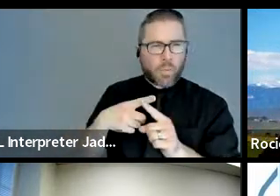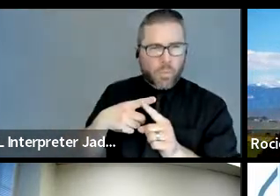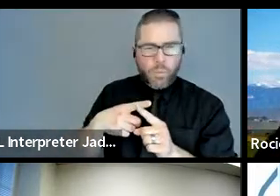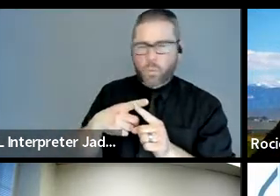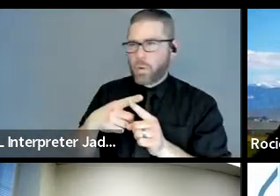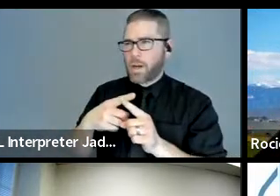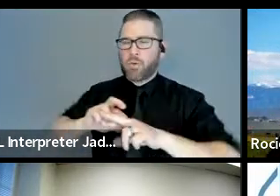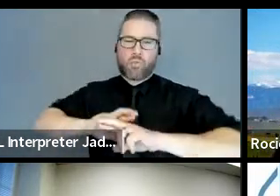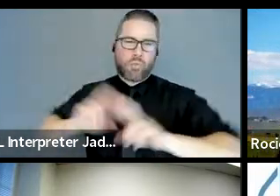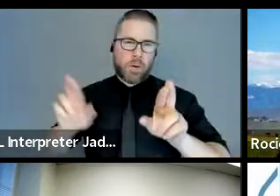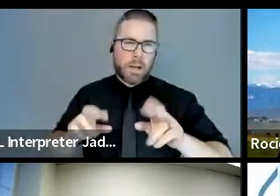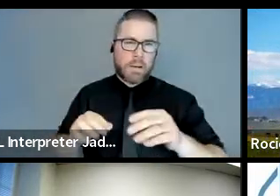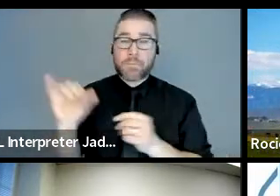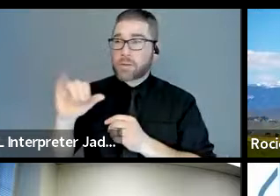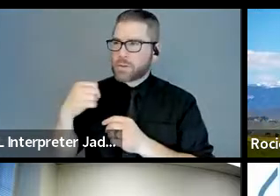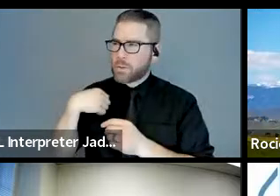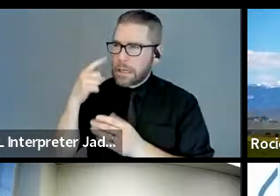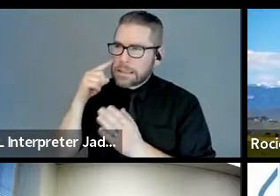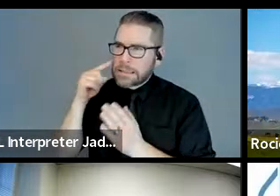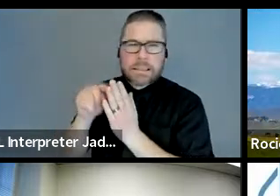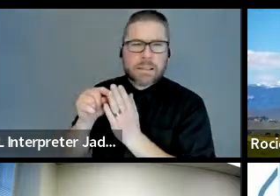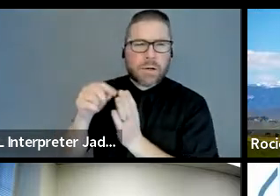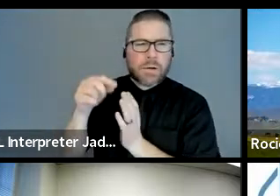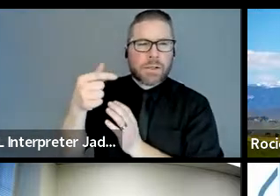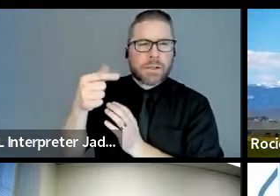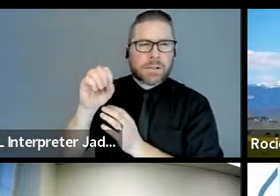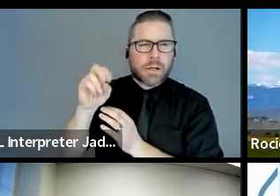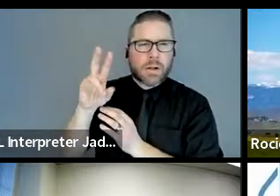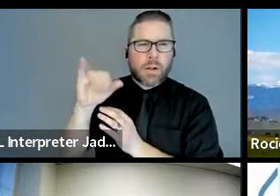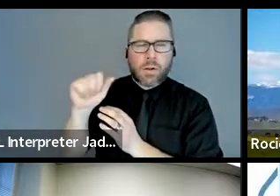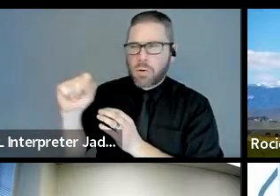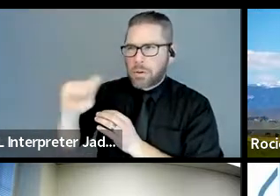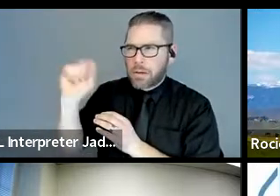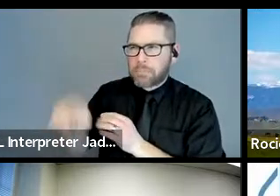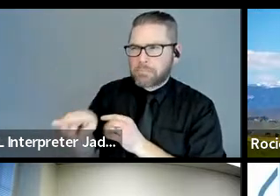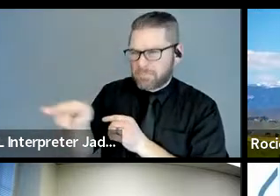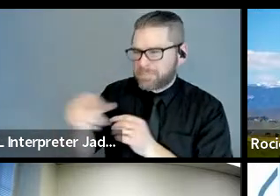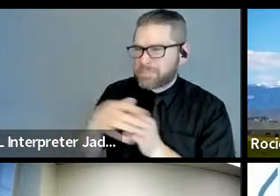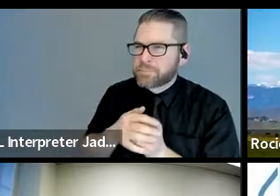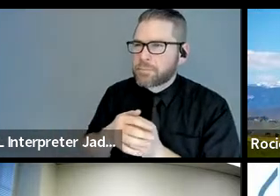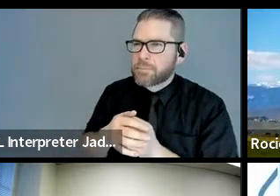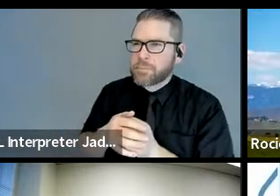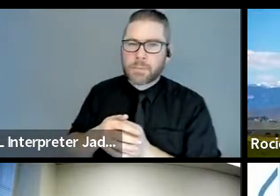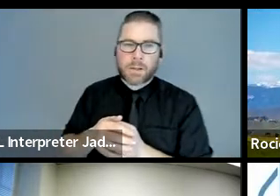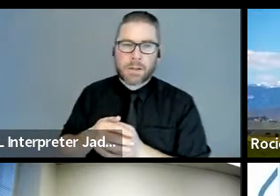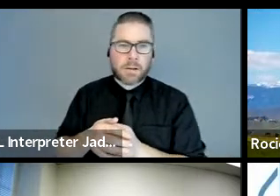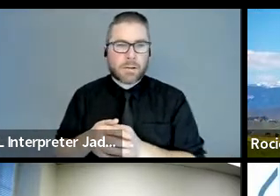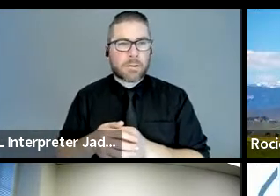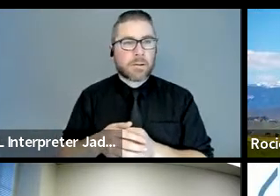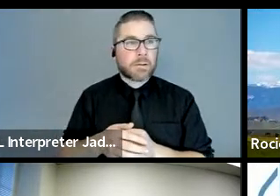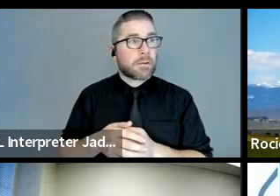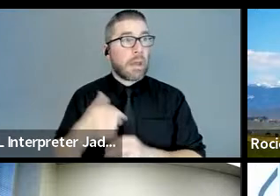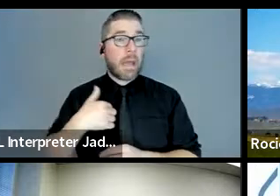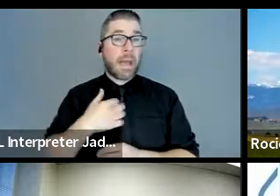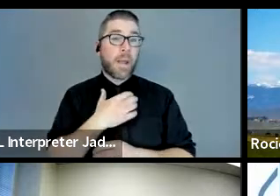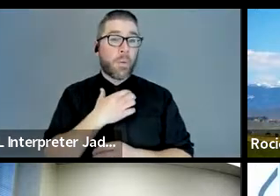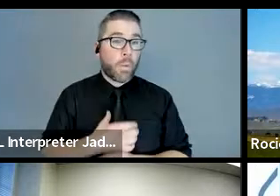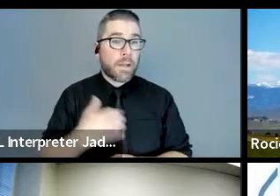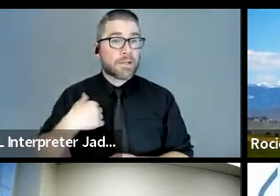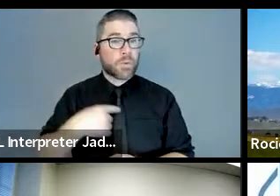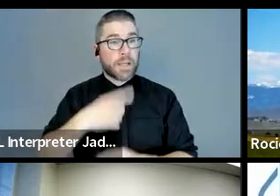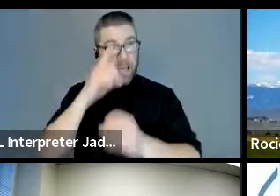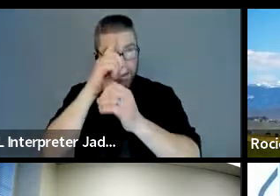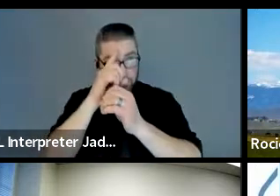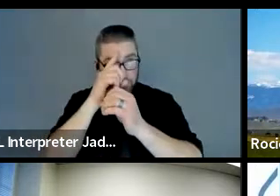also agreed to from Mary Elizabeth. It would be really useful to visualize this section on Washington Street with the